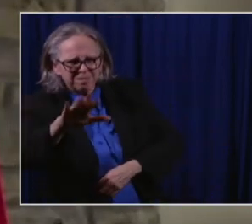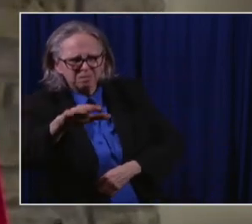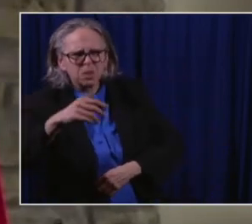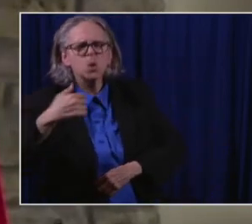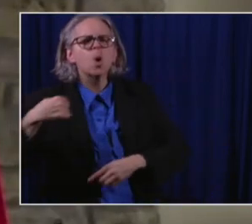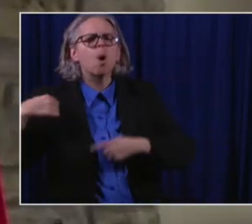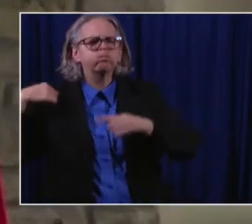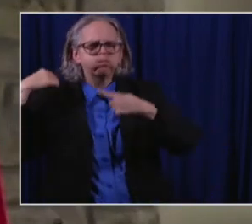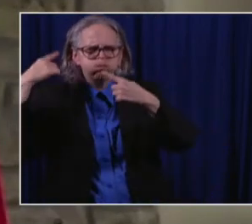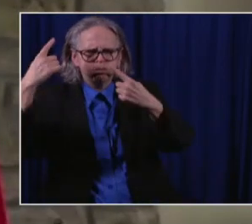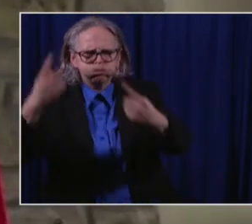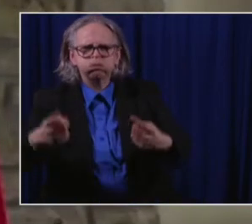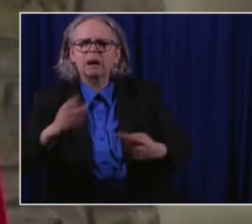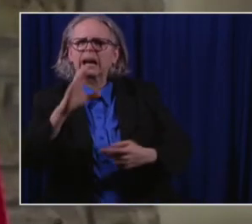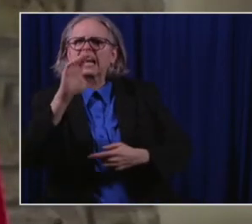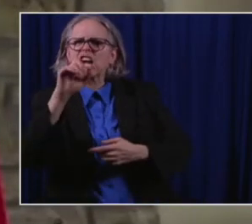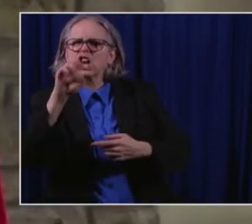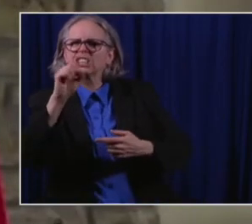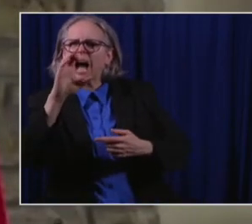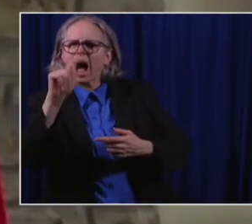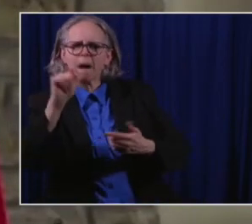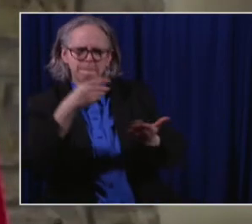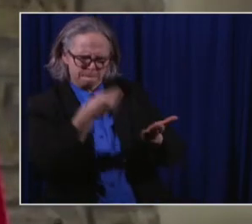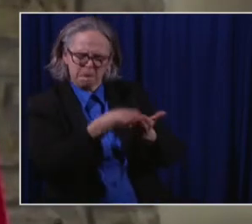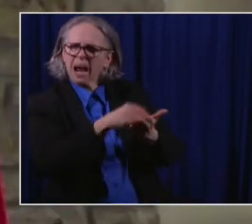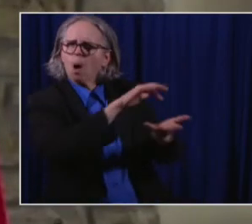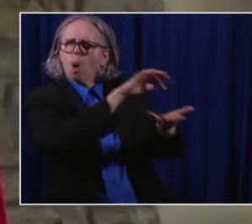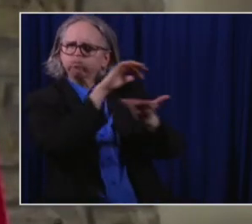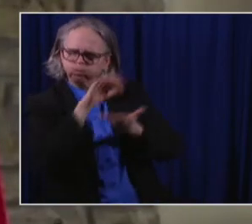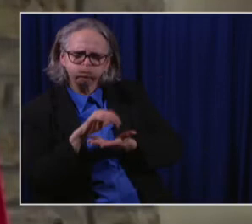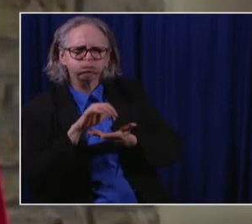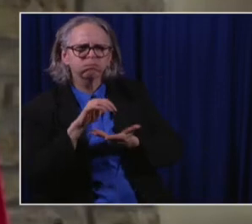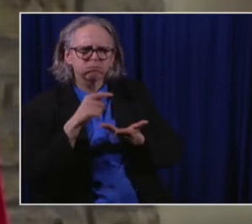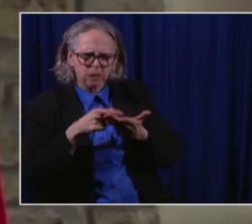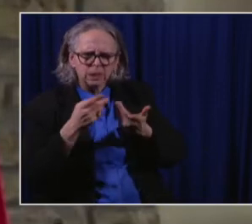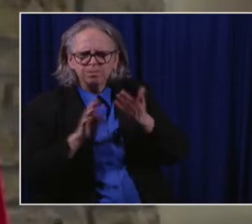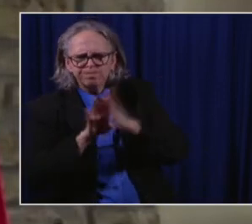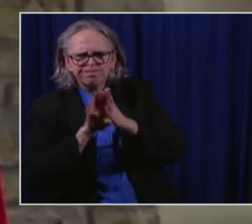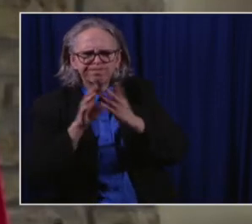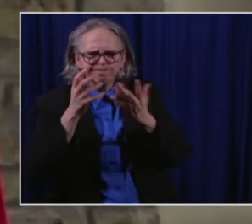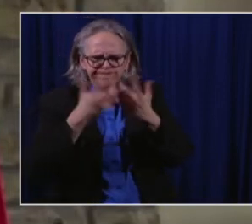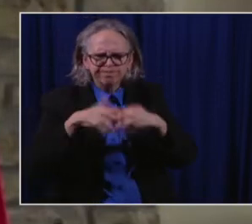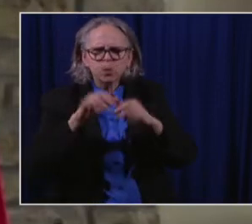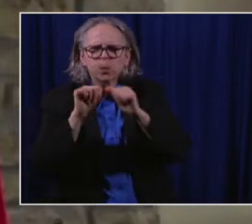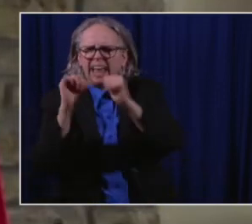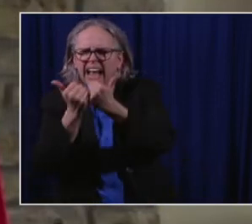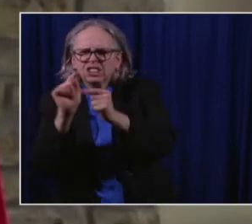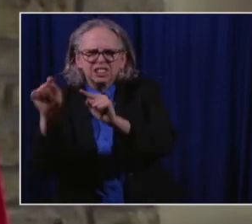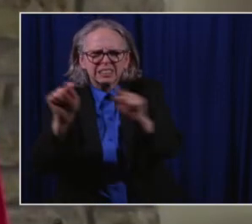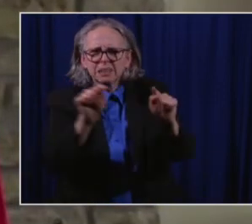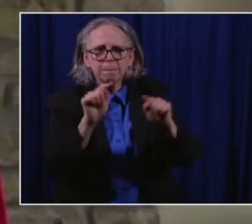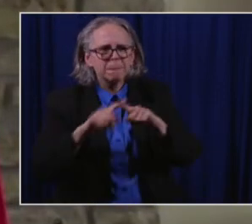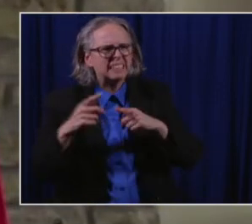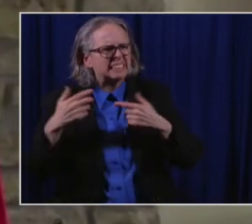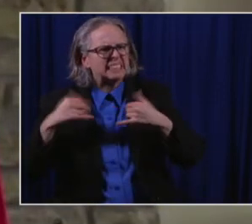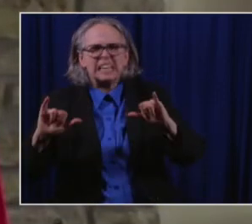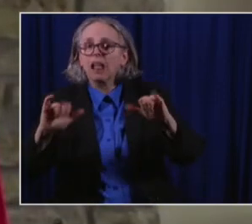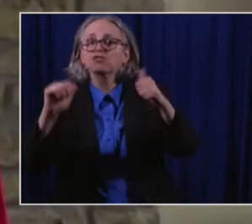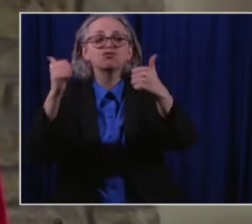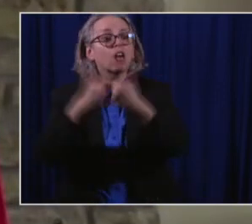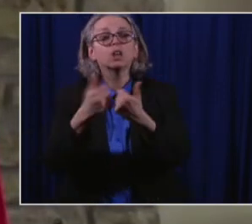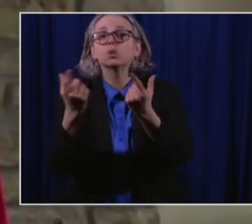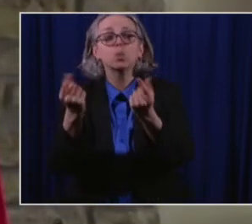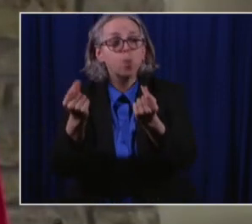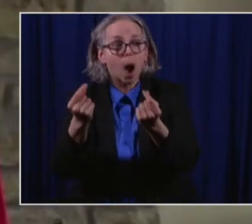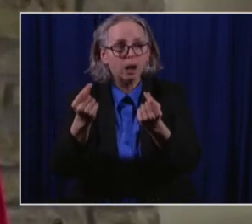through the Development Services Agency. The challenge that we all have, and the reason we need Congress to act, is that